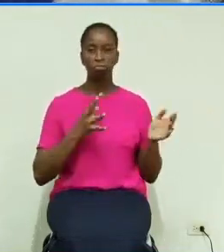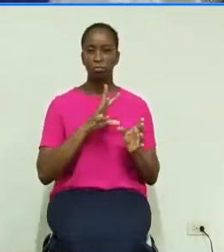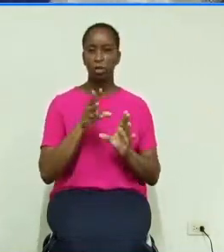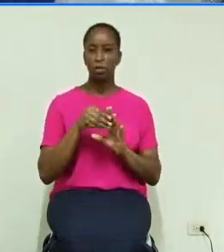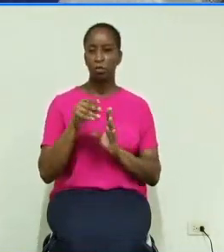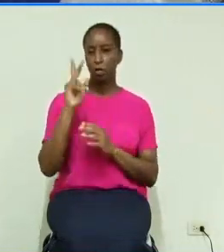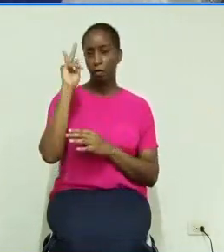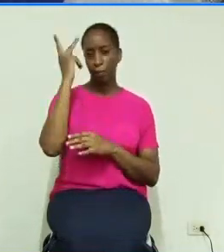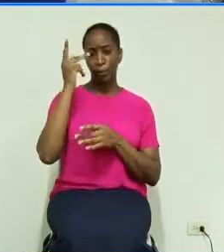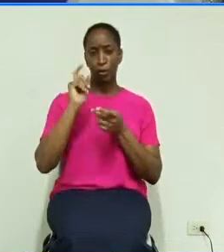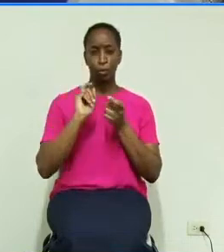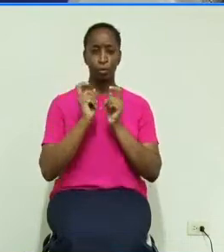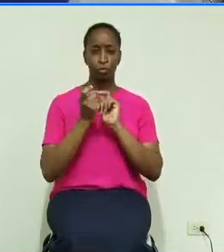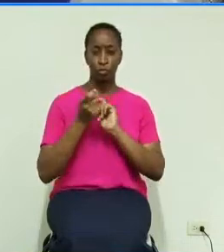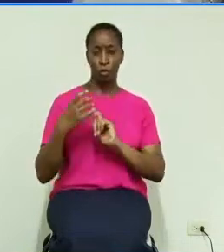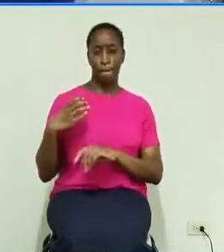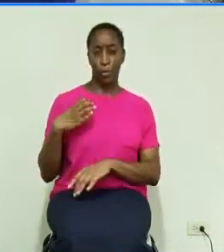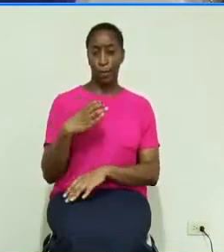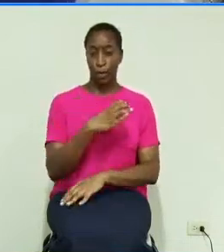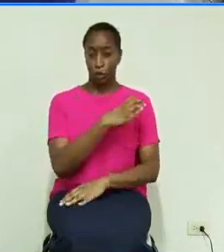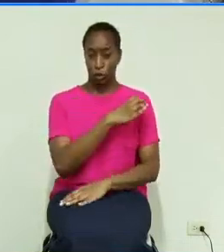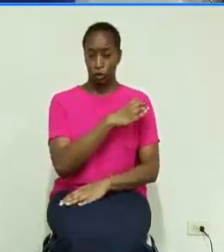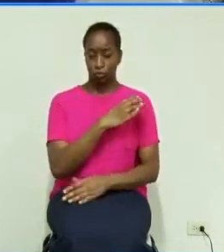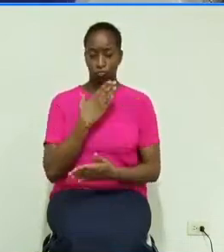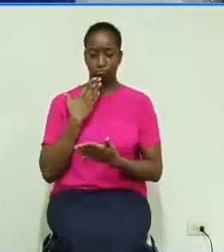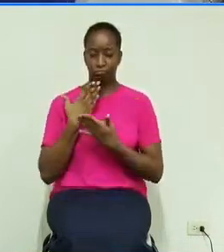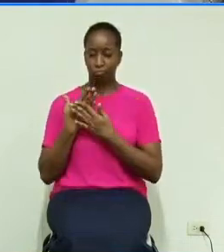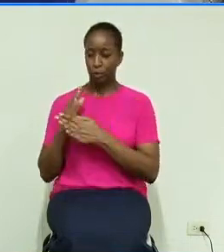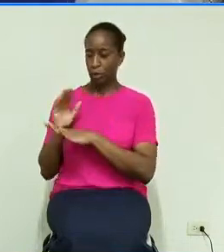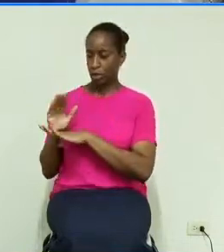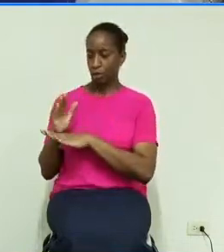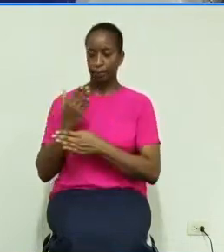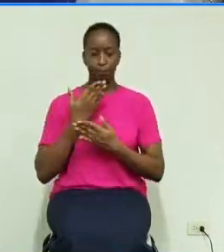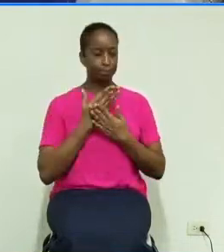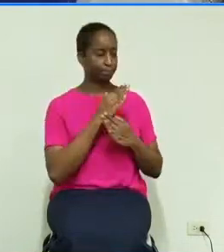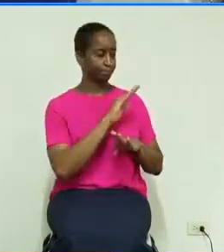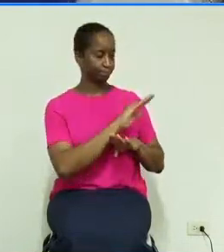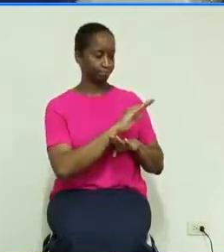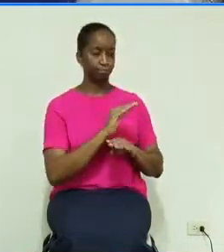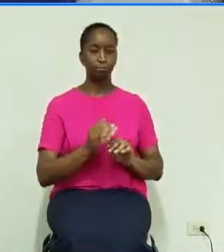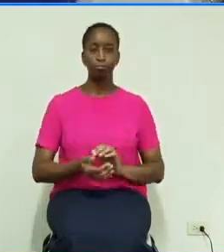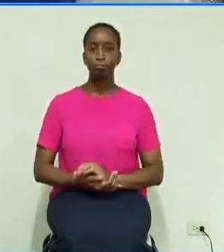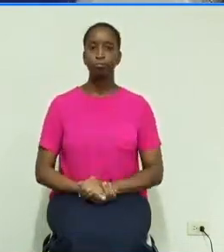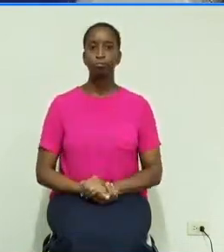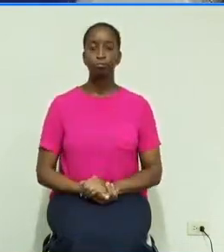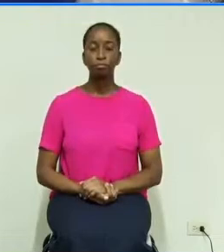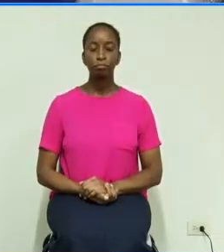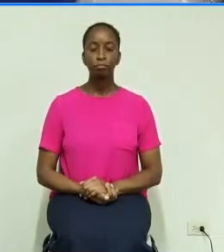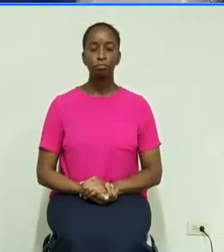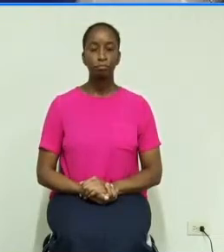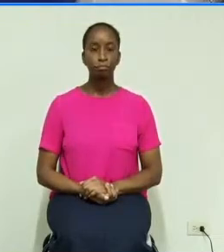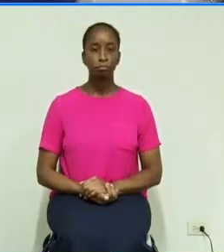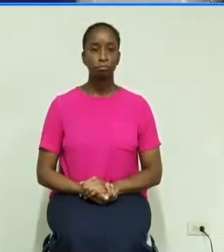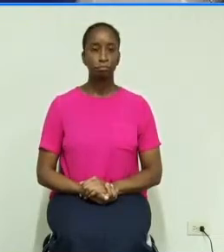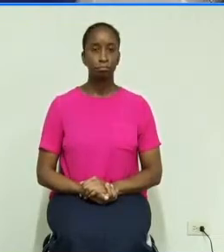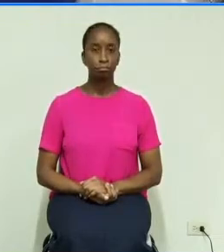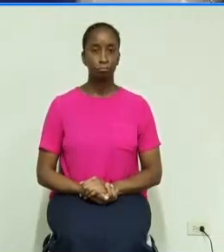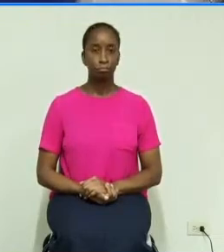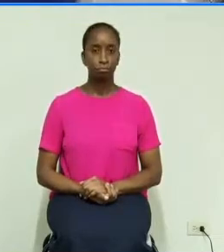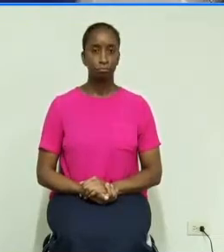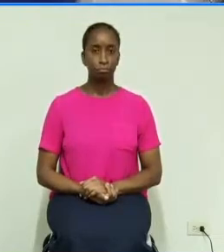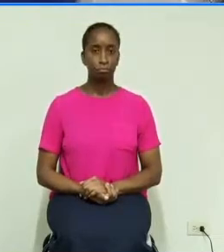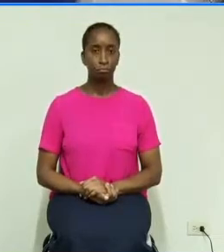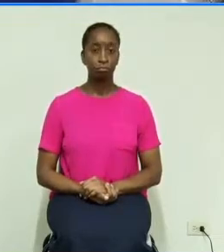I greet you most warmly, both those of you who are here with us at the